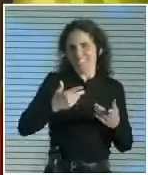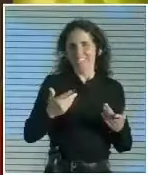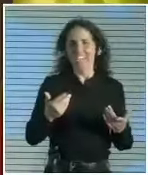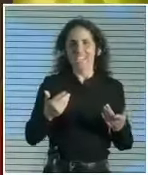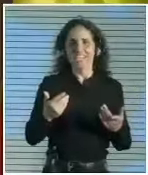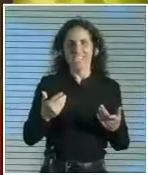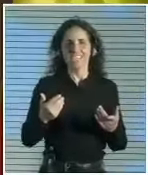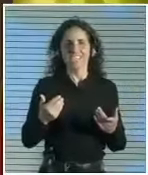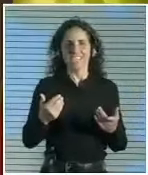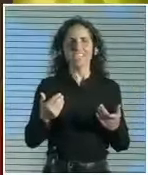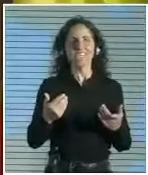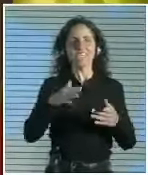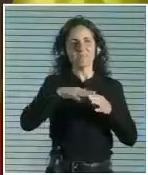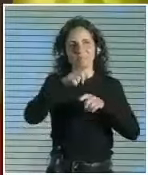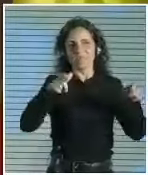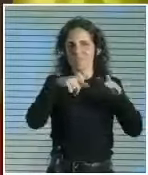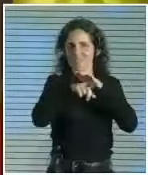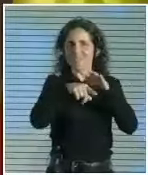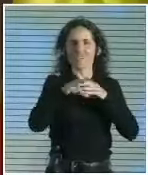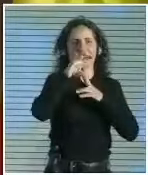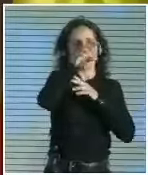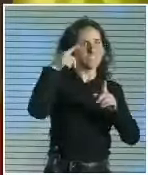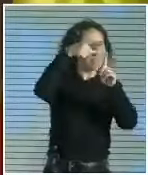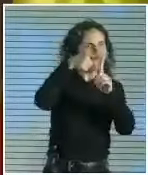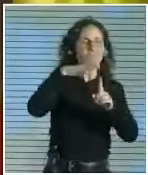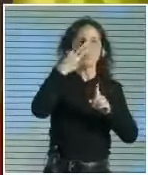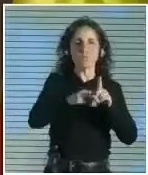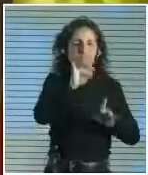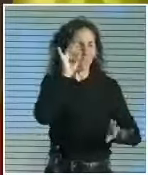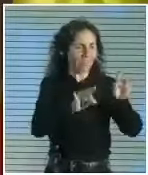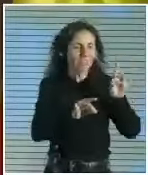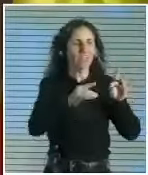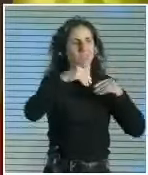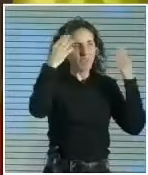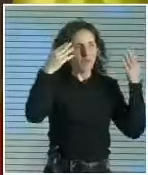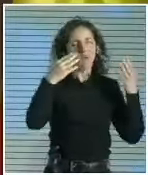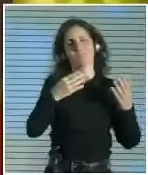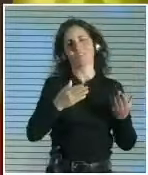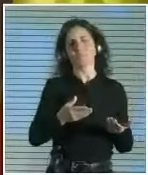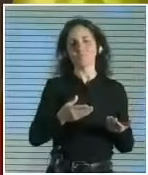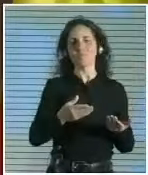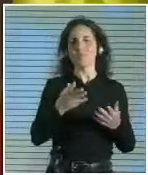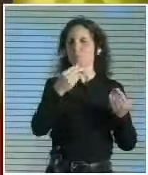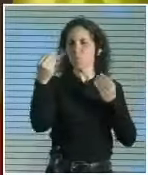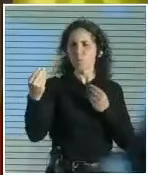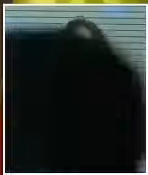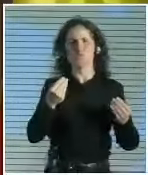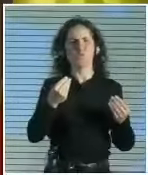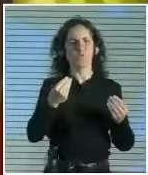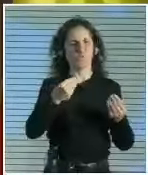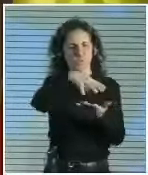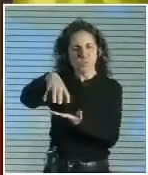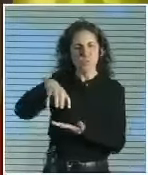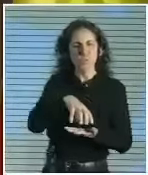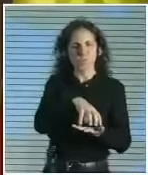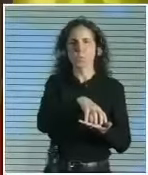to make better decisions. At the end of the day, it's a lot of properties that are using booking.com. So I think it